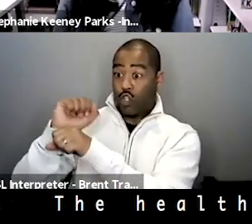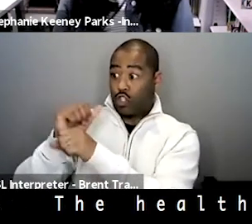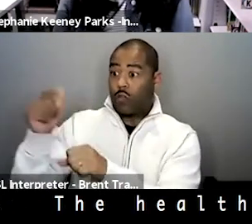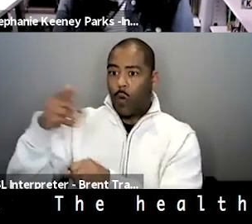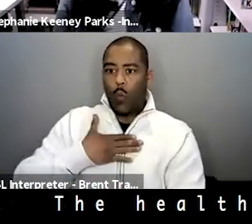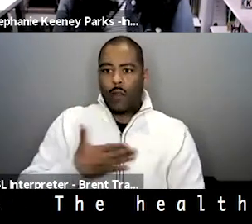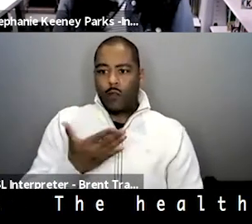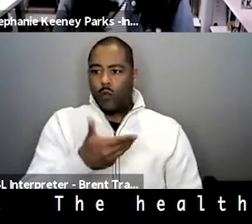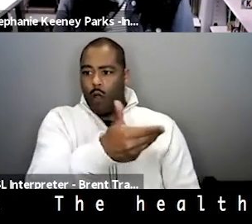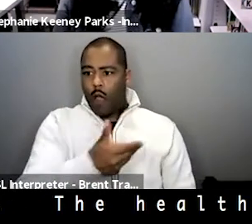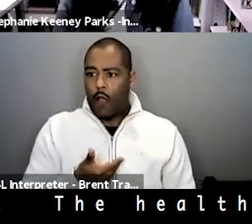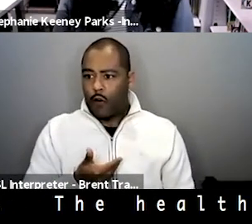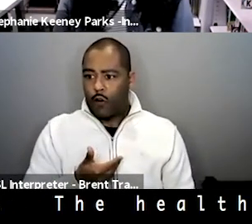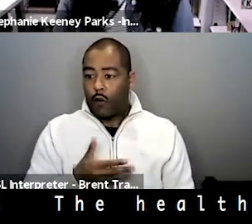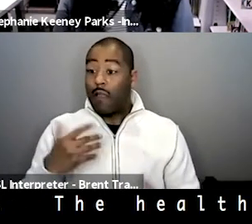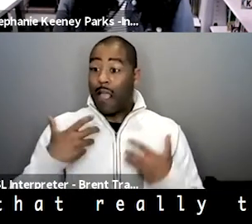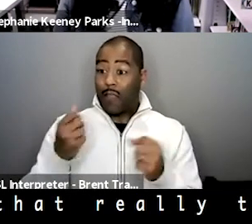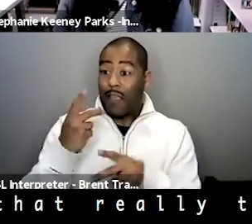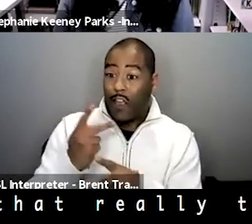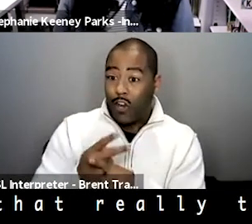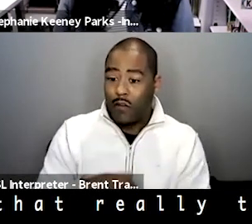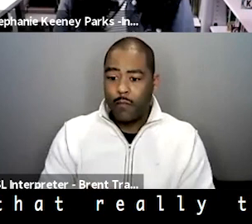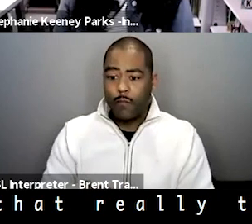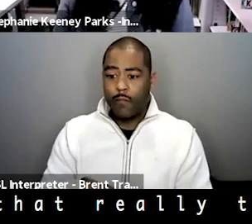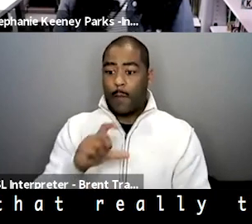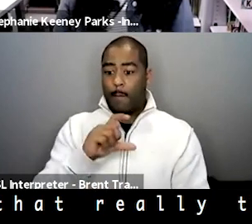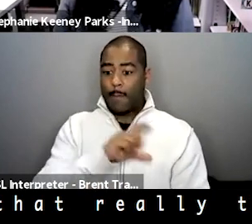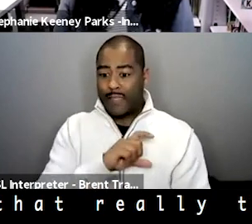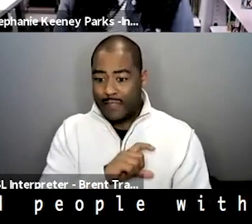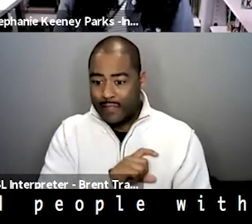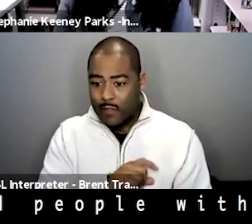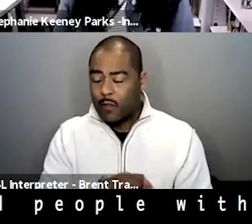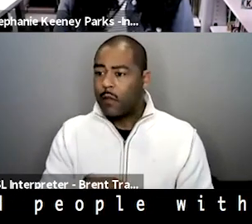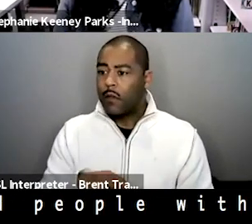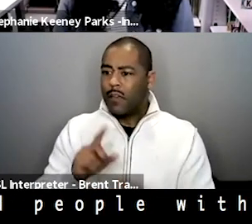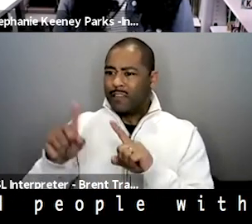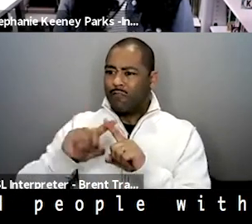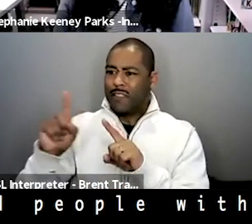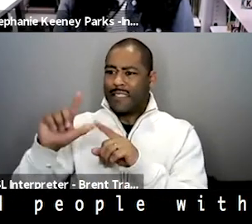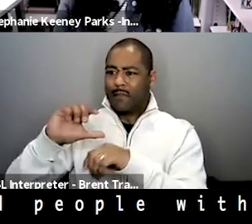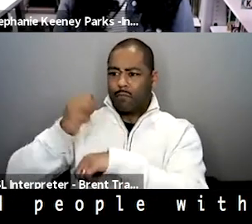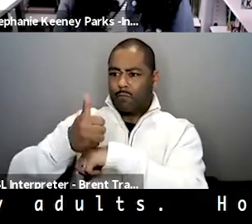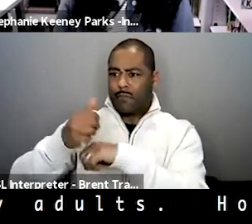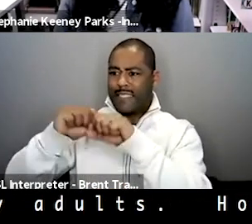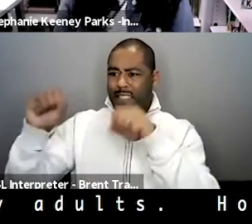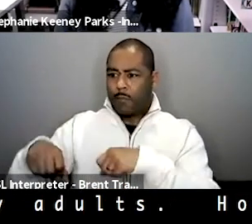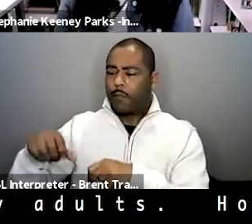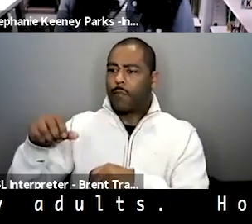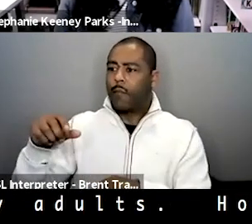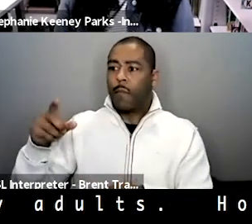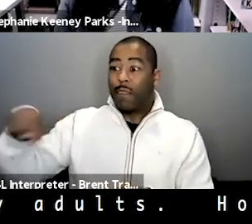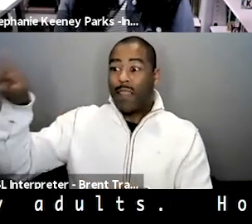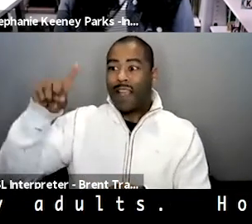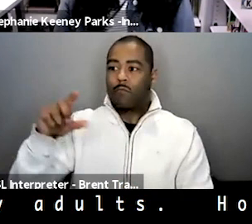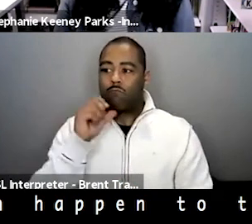like them. You know, it's the healthcare industry that really truly don't understand people with autism, especially